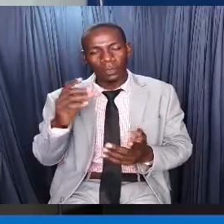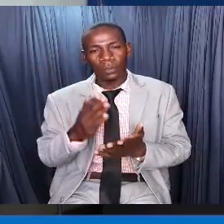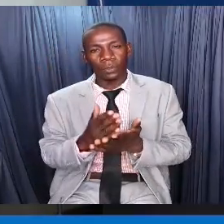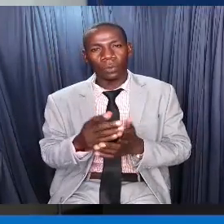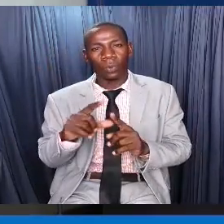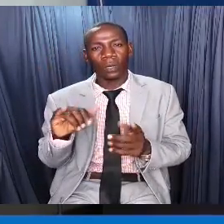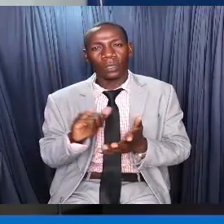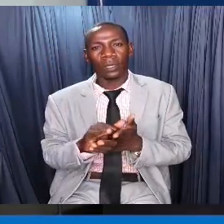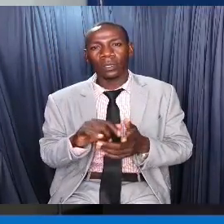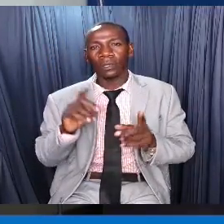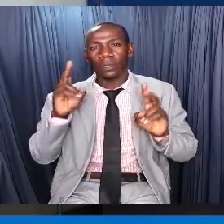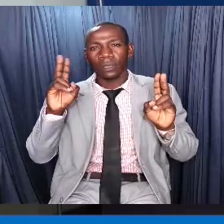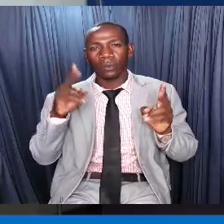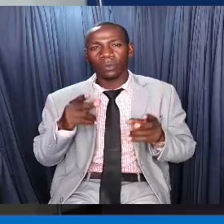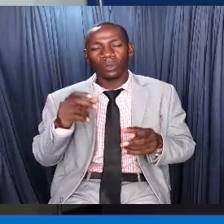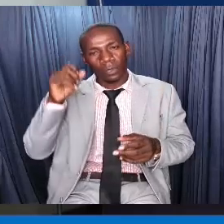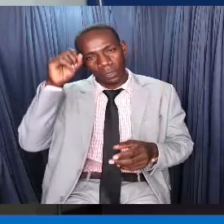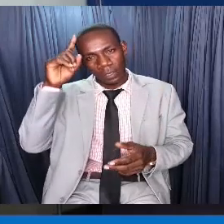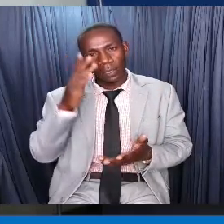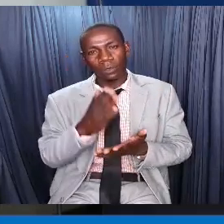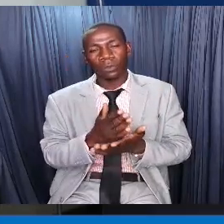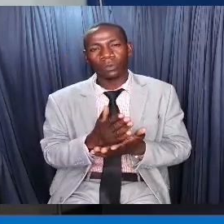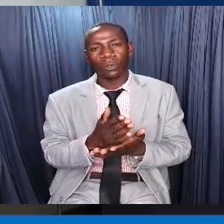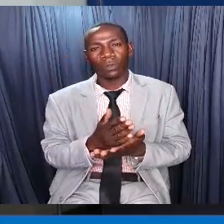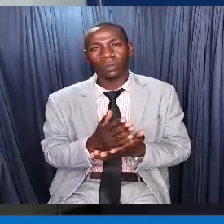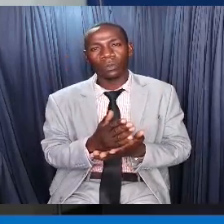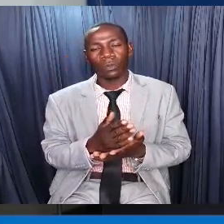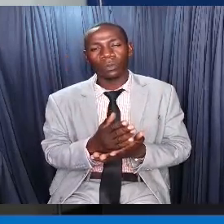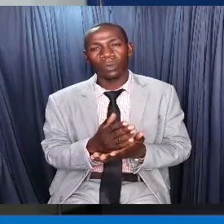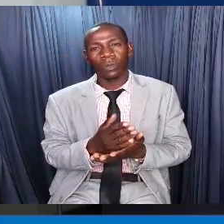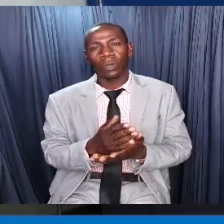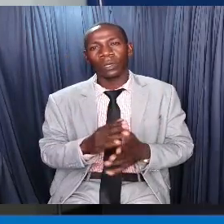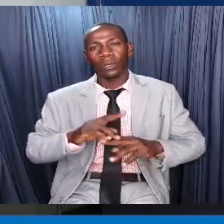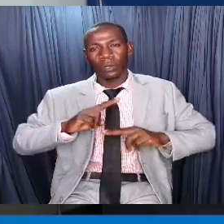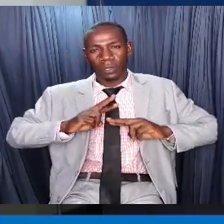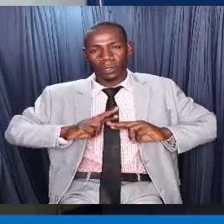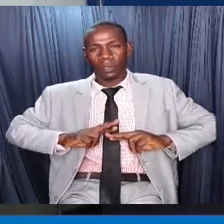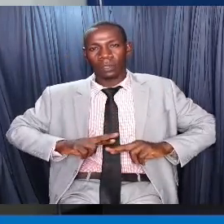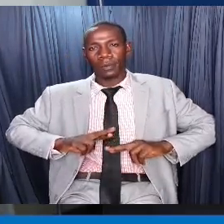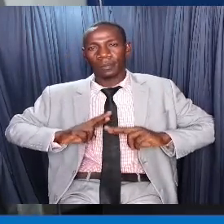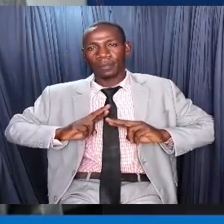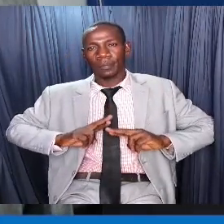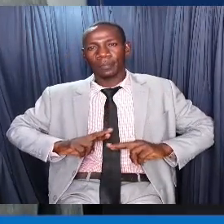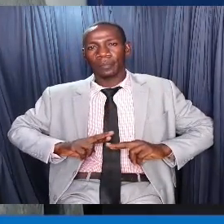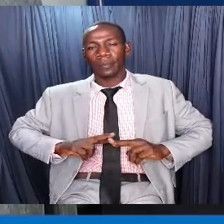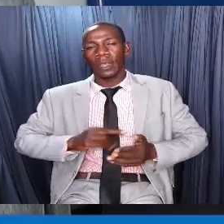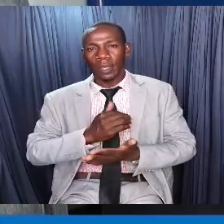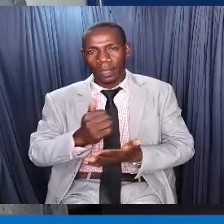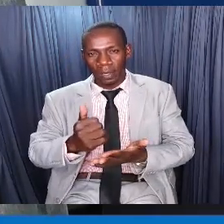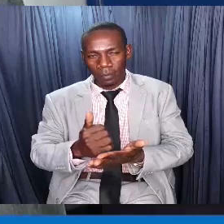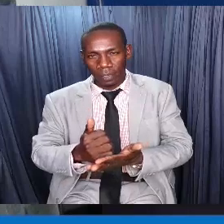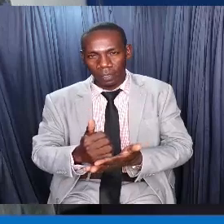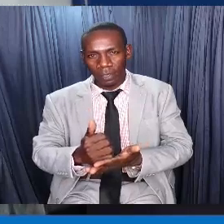linalokusumbua, of what is bothering you, ufahamu kweli yake, you know the root cause, ndio upumzike. That's when you rest. Bwana Yesu asifiwe